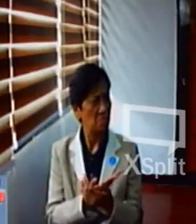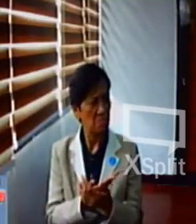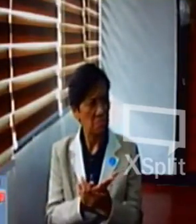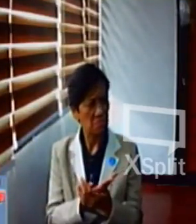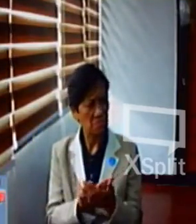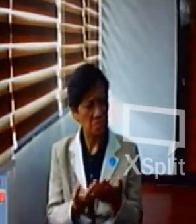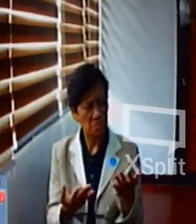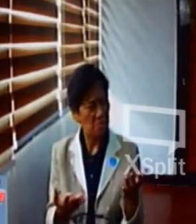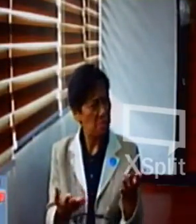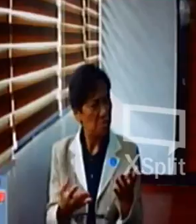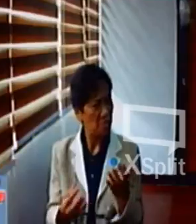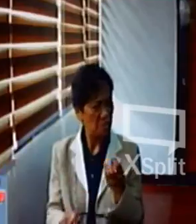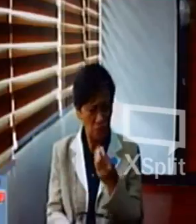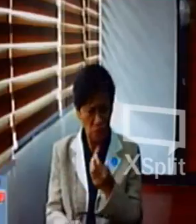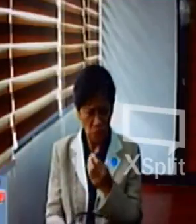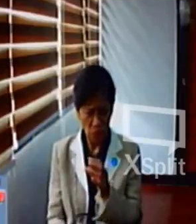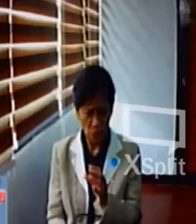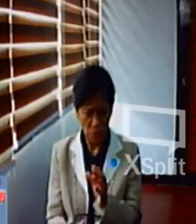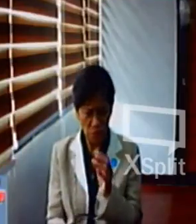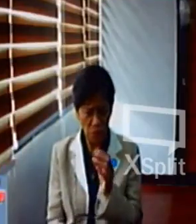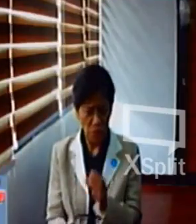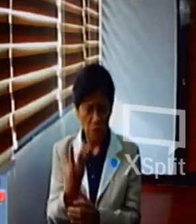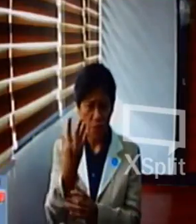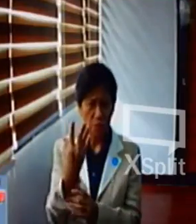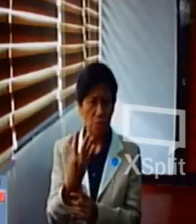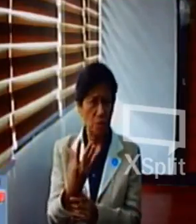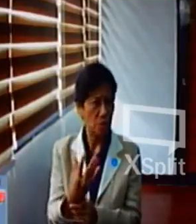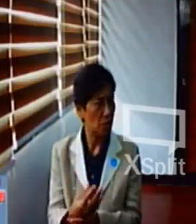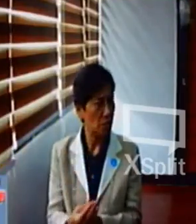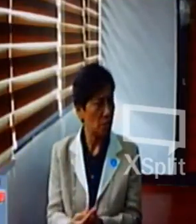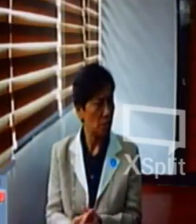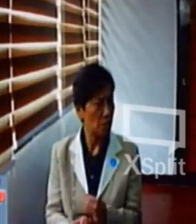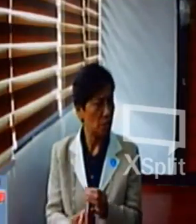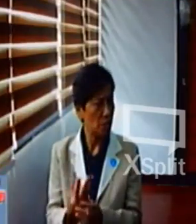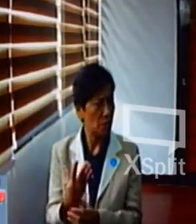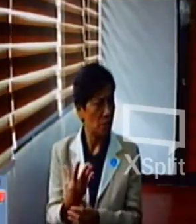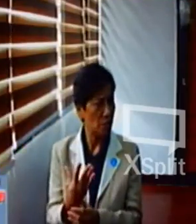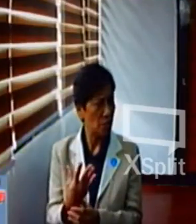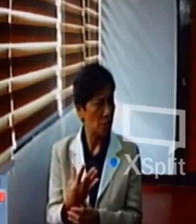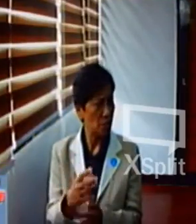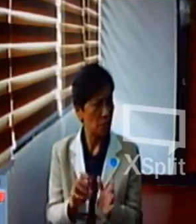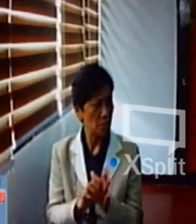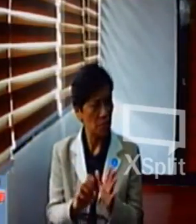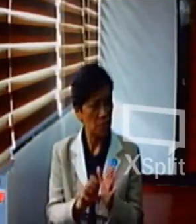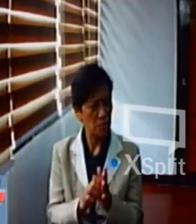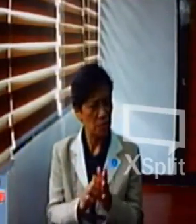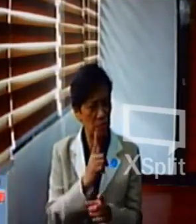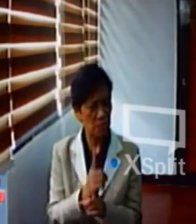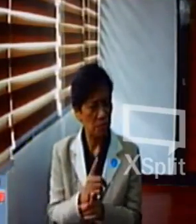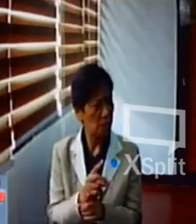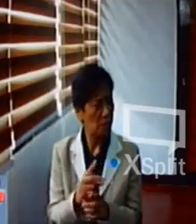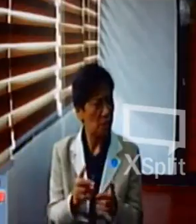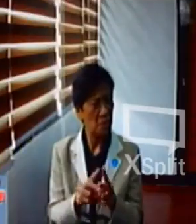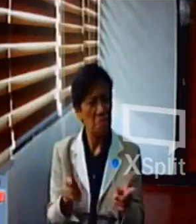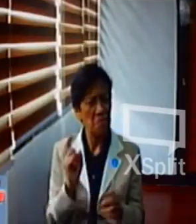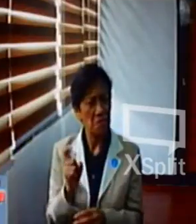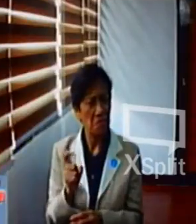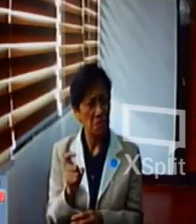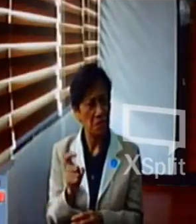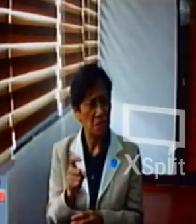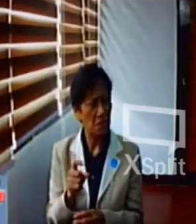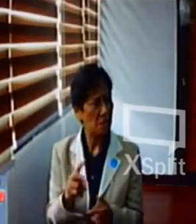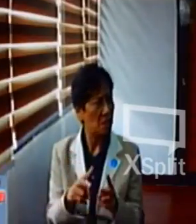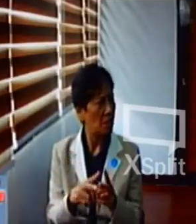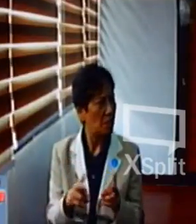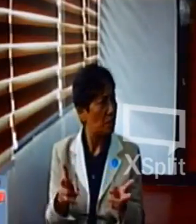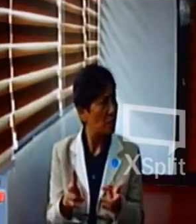this surge in change in temperature, for example, is really very quick and very